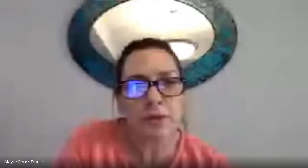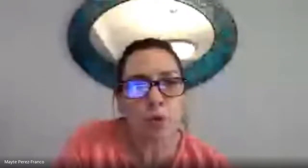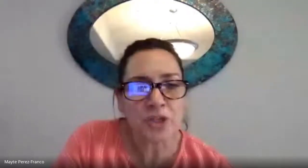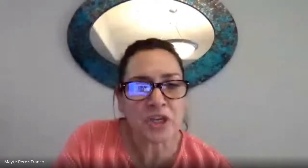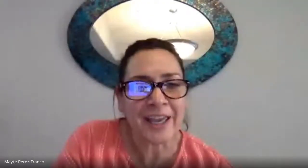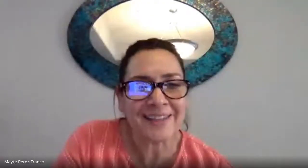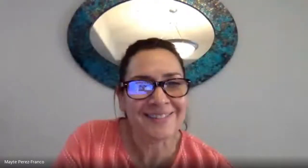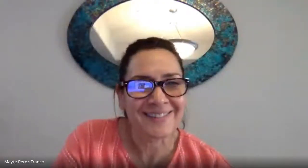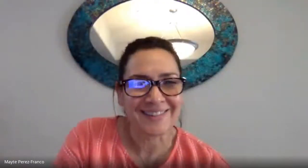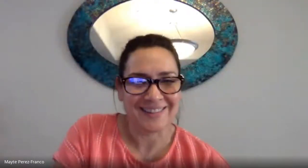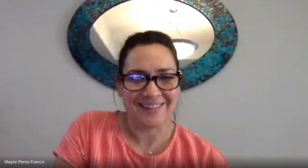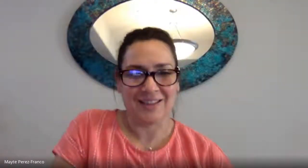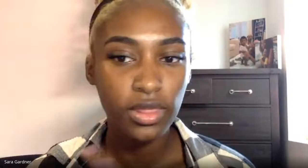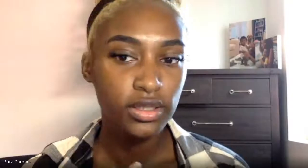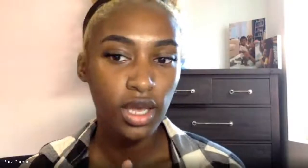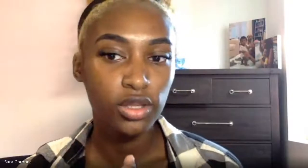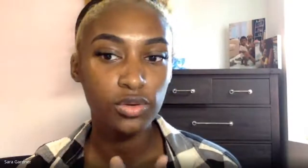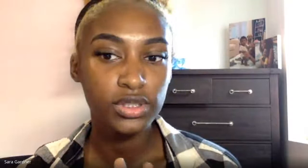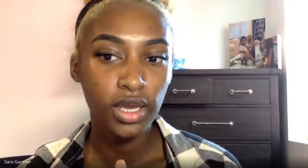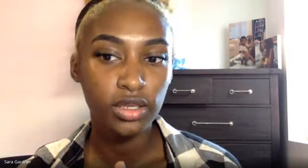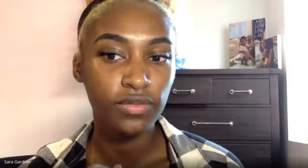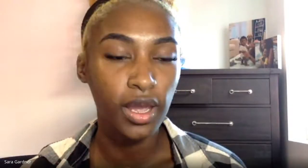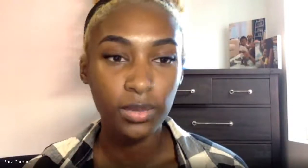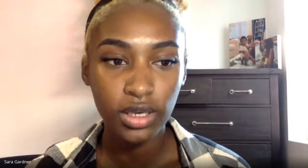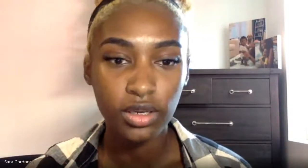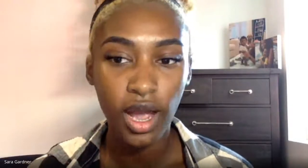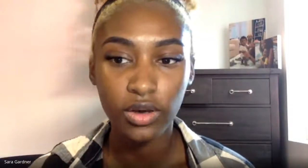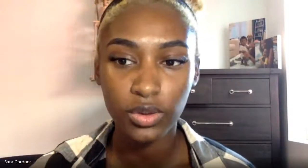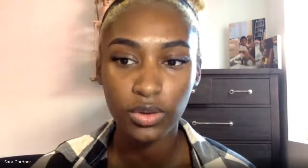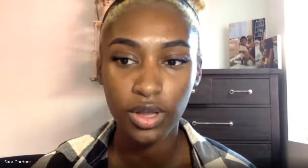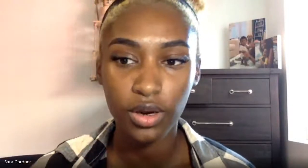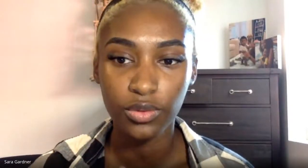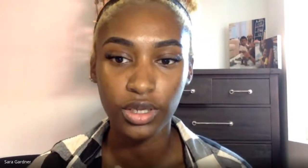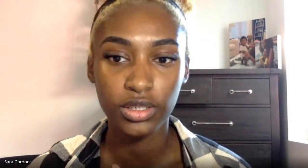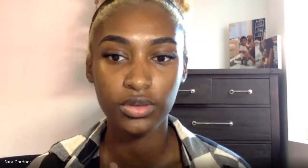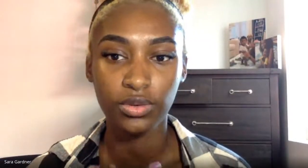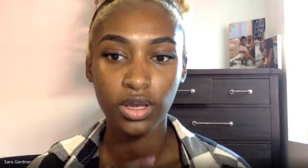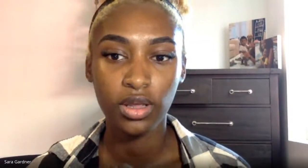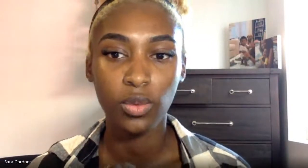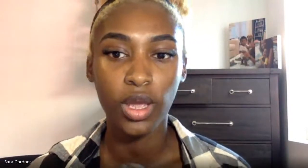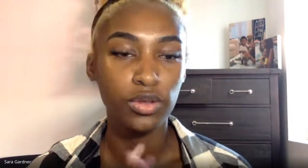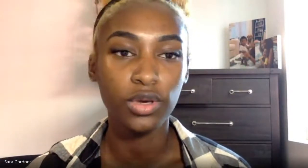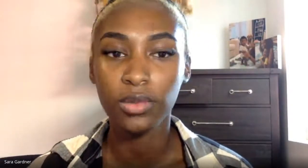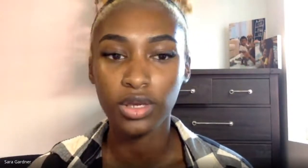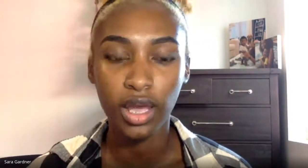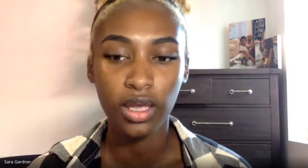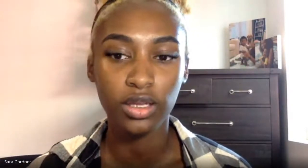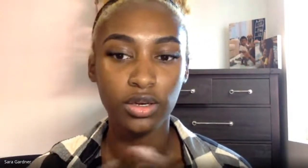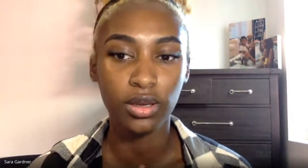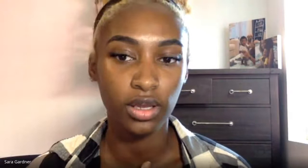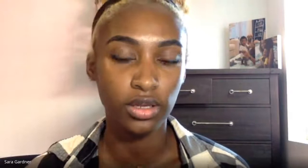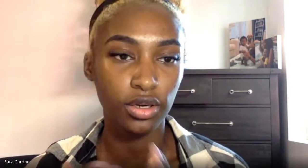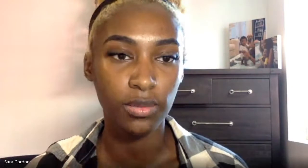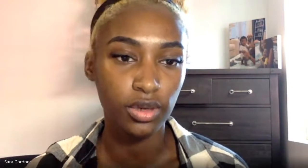Can you repeat the question again? What are some things that you say in your family and your household that are unique to the way you communicate